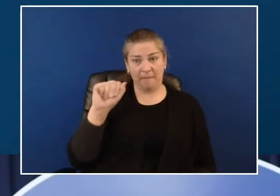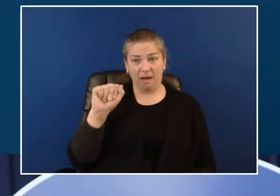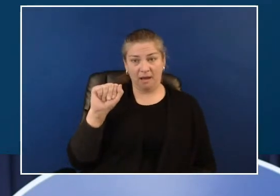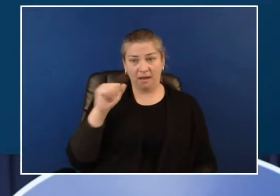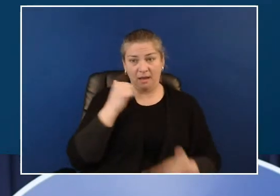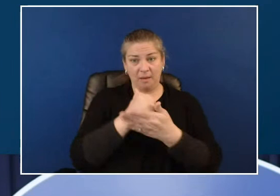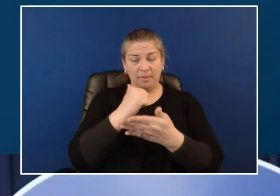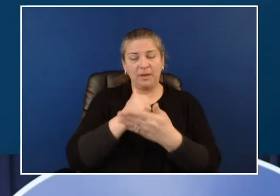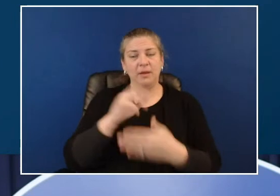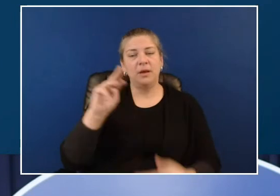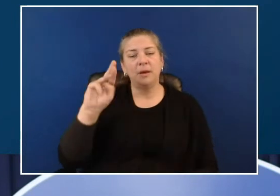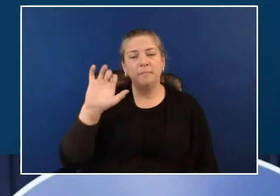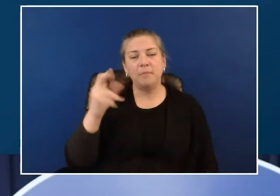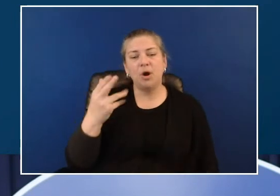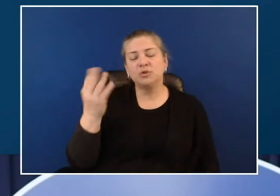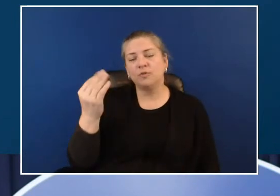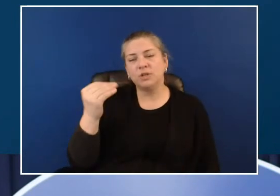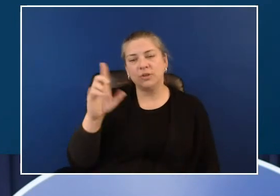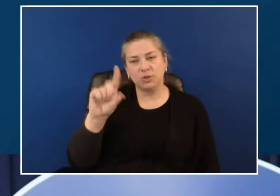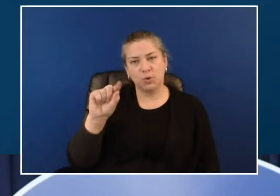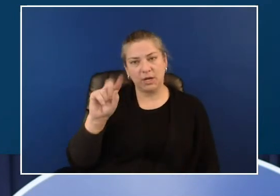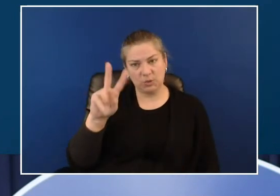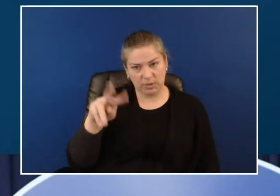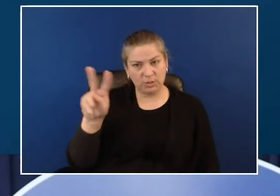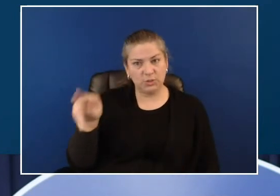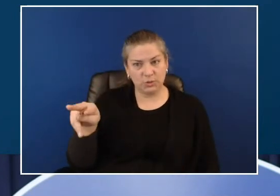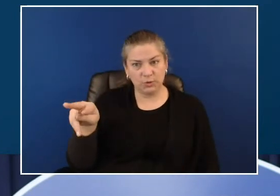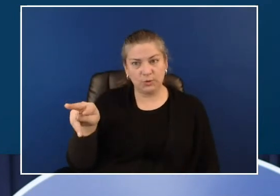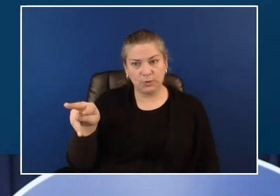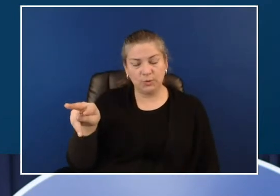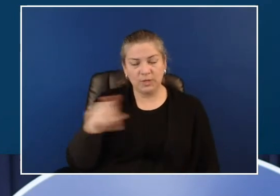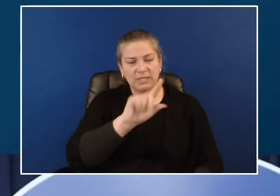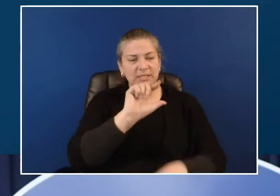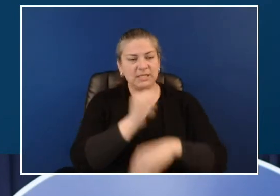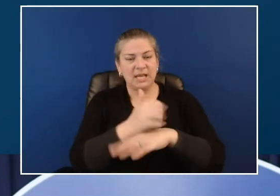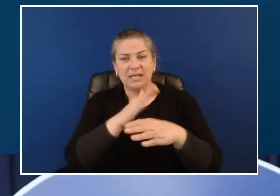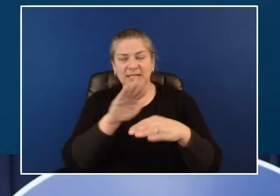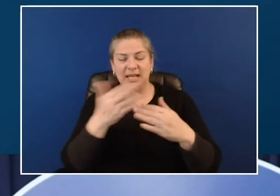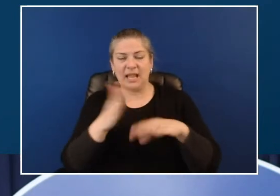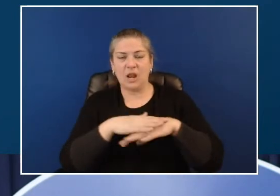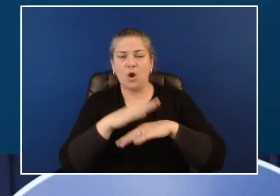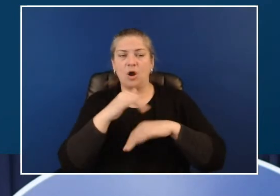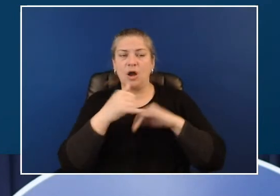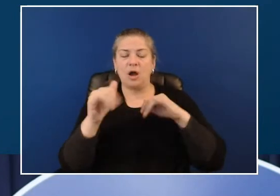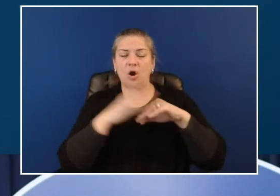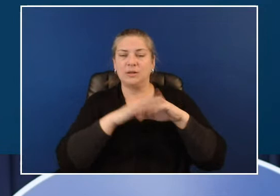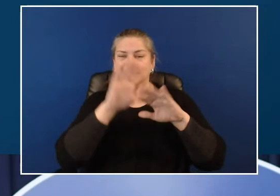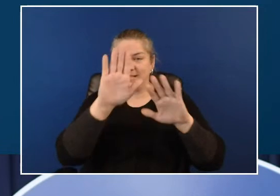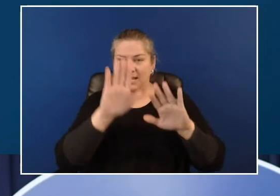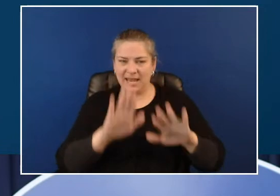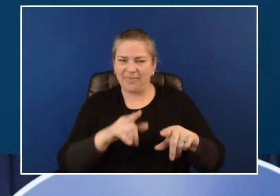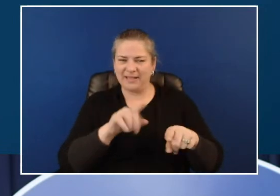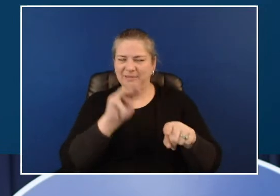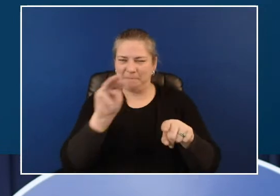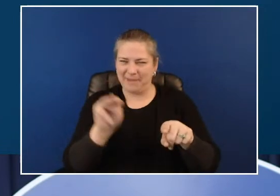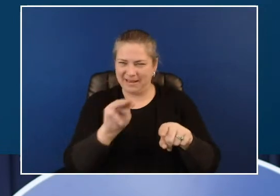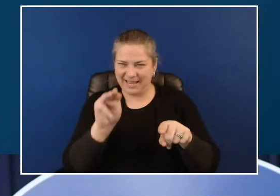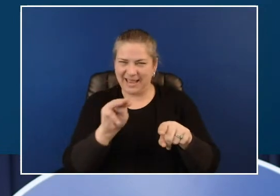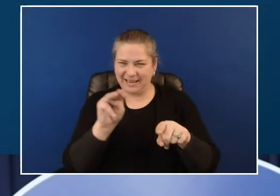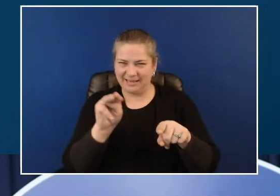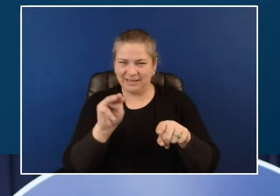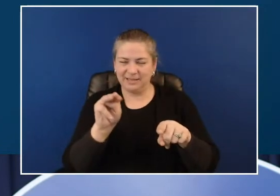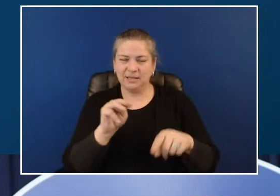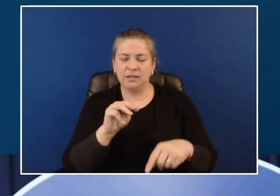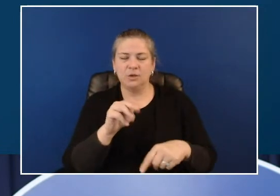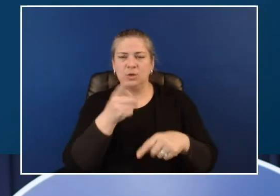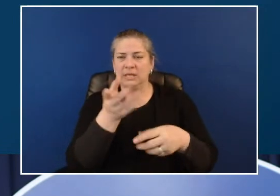14th, 2022. They originally set the new deadline on a Sunday. This moved it to a Monday. To qualify for so much, you